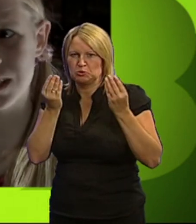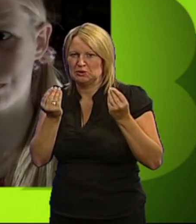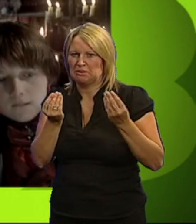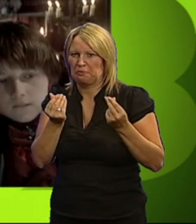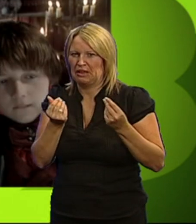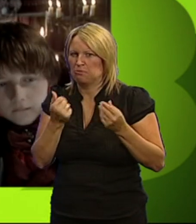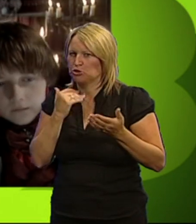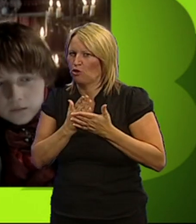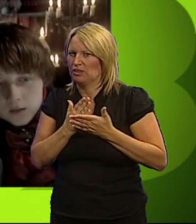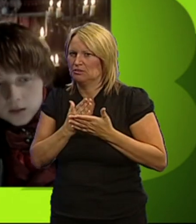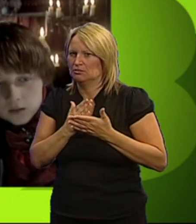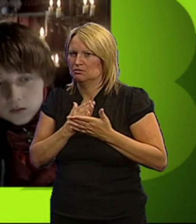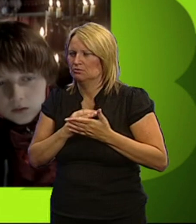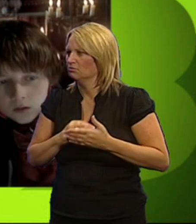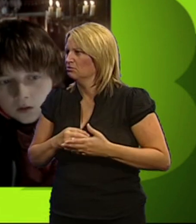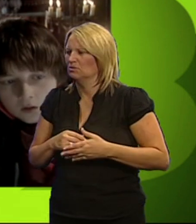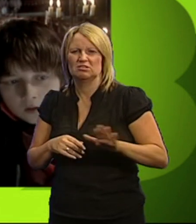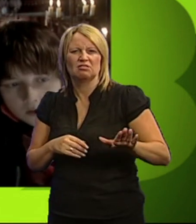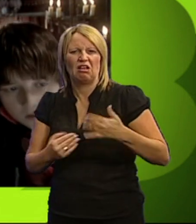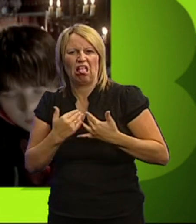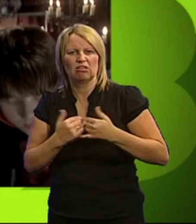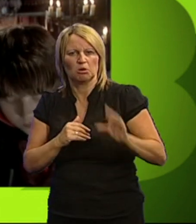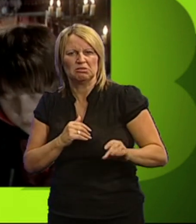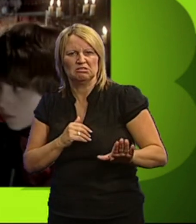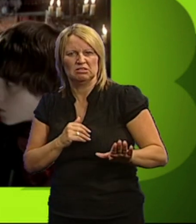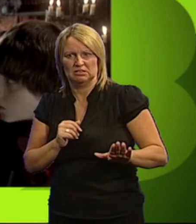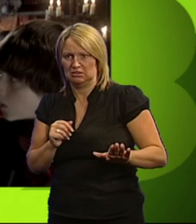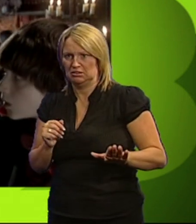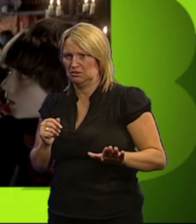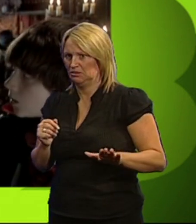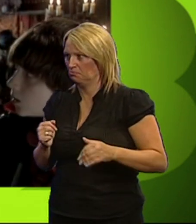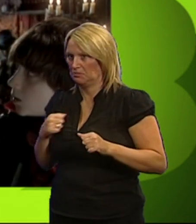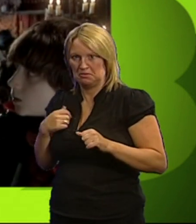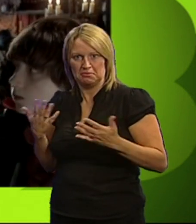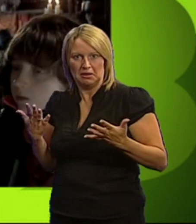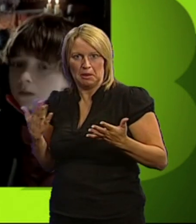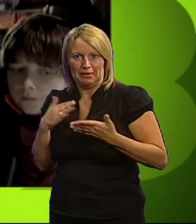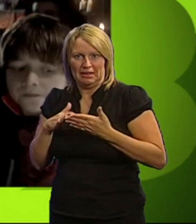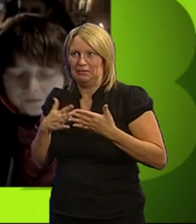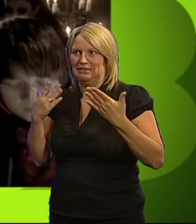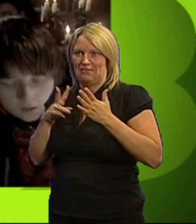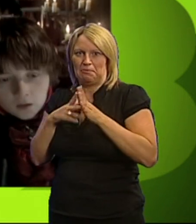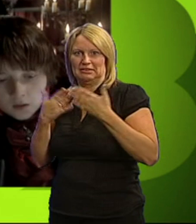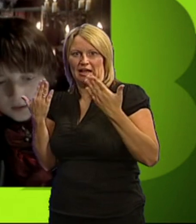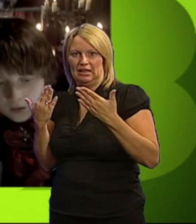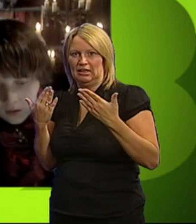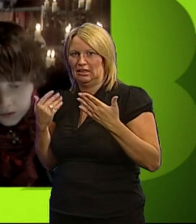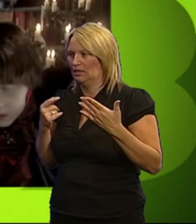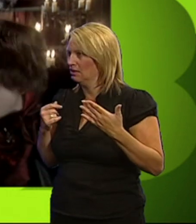mum's up to something, I'm sure of it. Chloe, don't interfere. It's my big day. I mean, Vlad's big day.